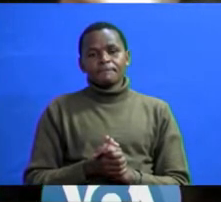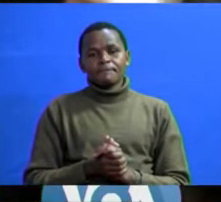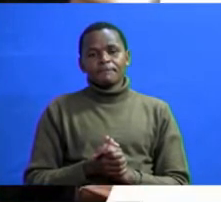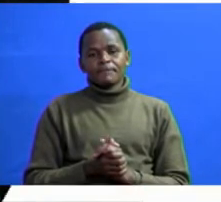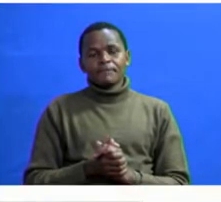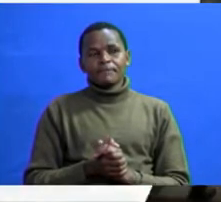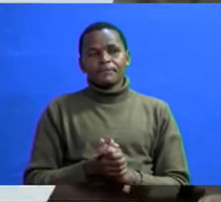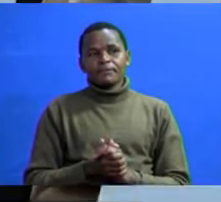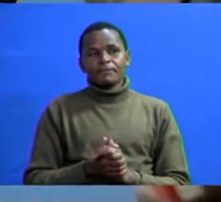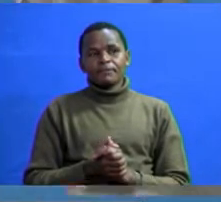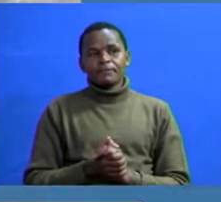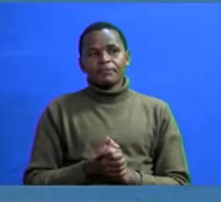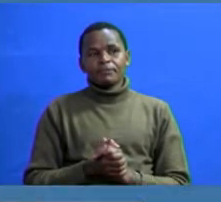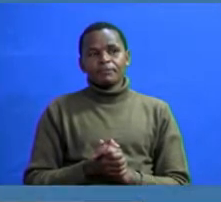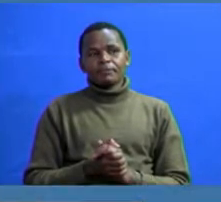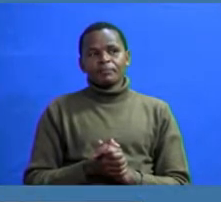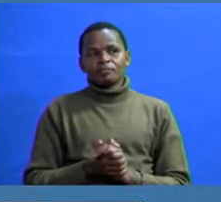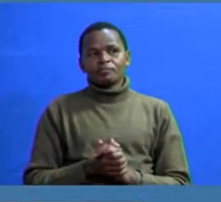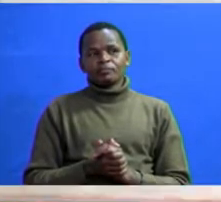Chad.